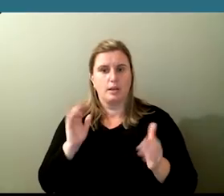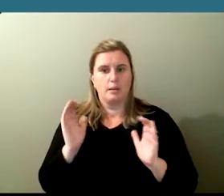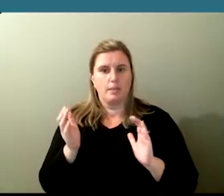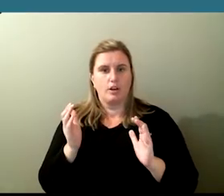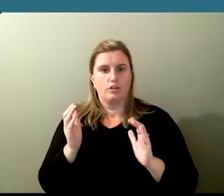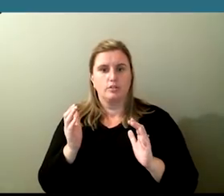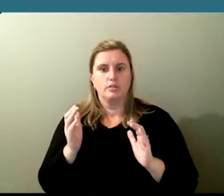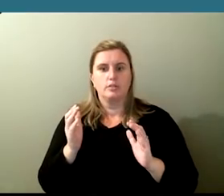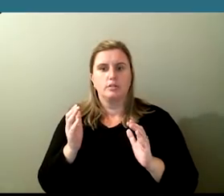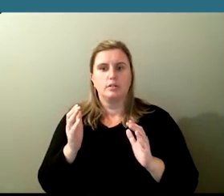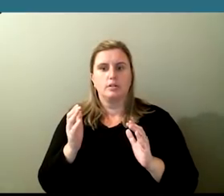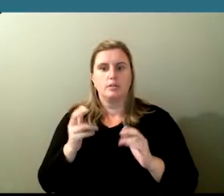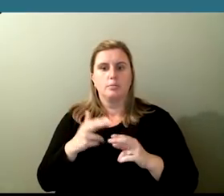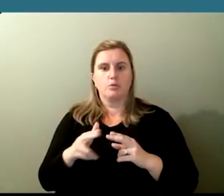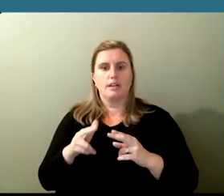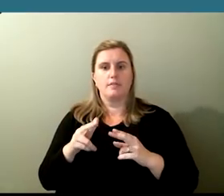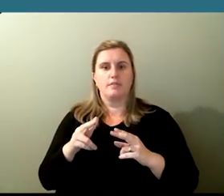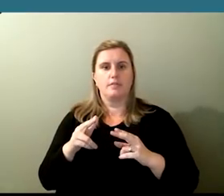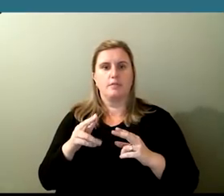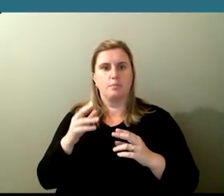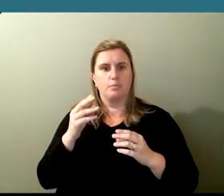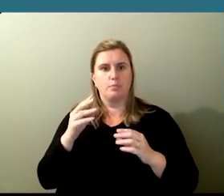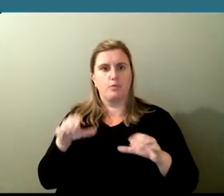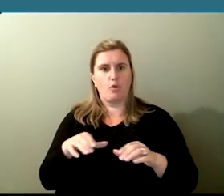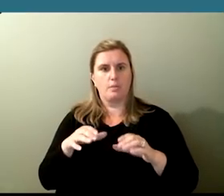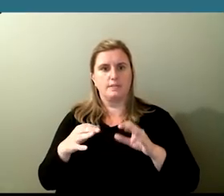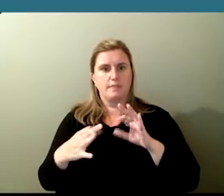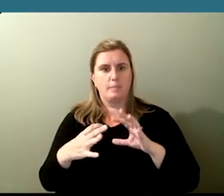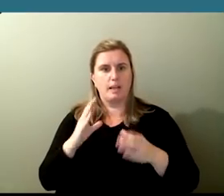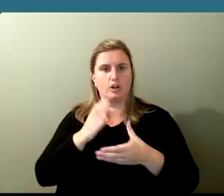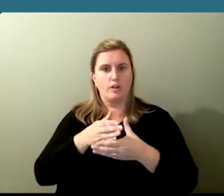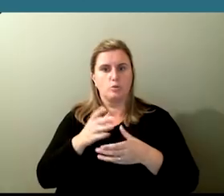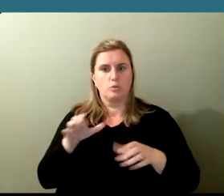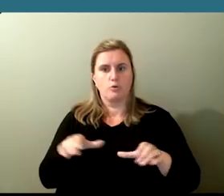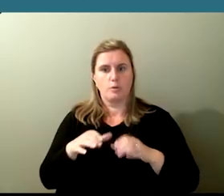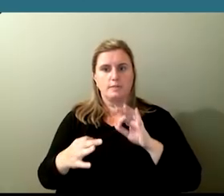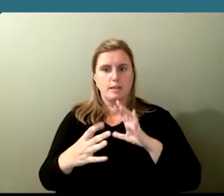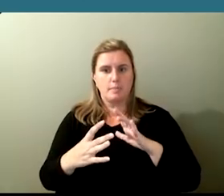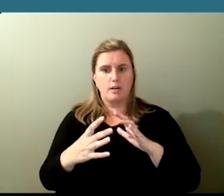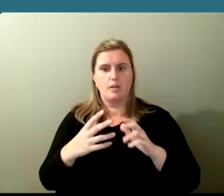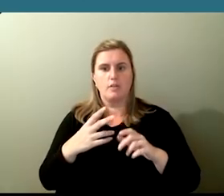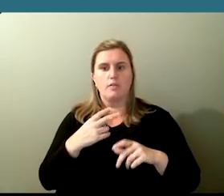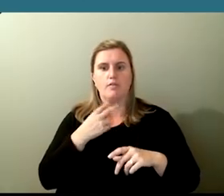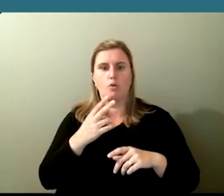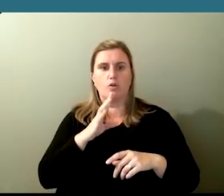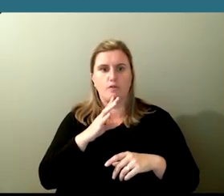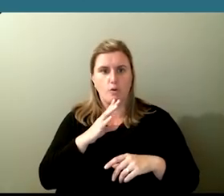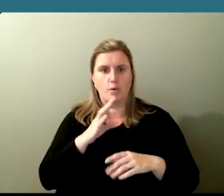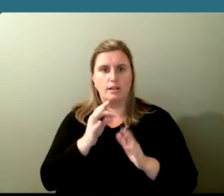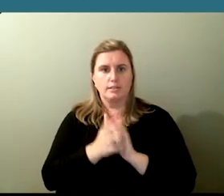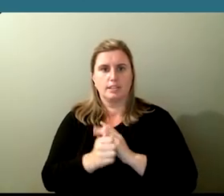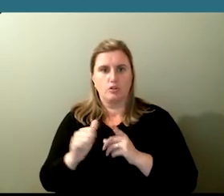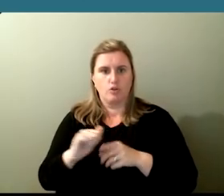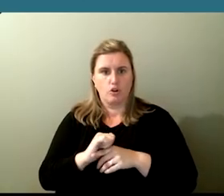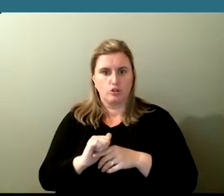brief performance feedback intervention, which composed of performance feedback, vocal, verbal, and skill rehearsal,